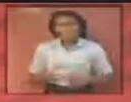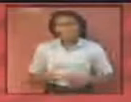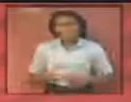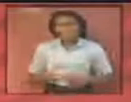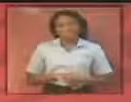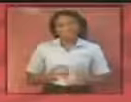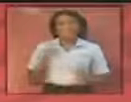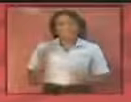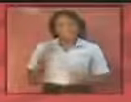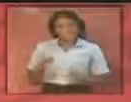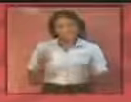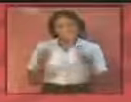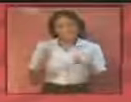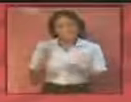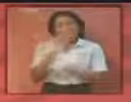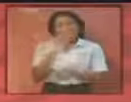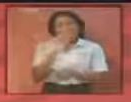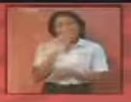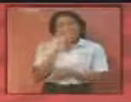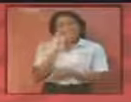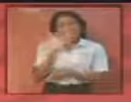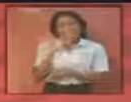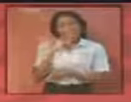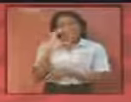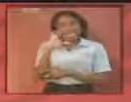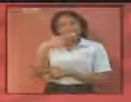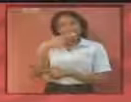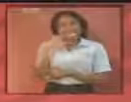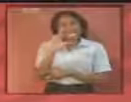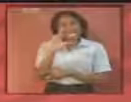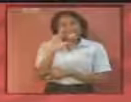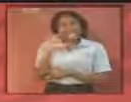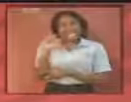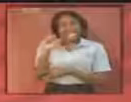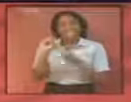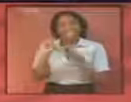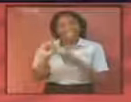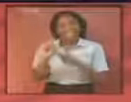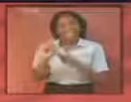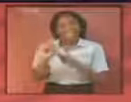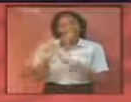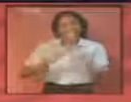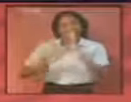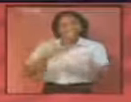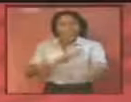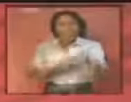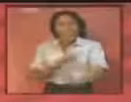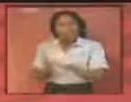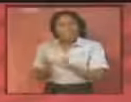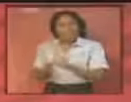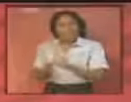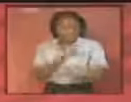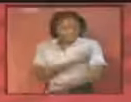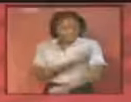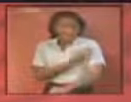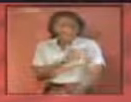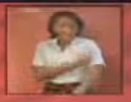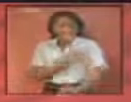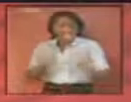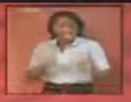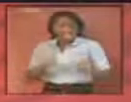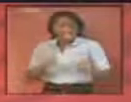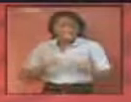Seychelles, although they saw infections in some vaccinated people, 80% of the people who were hospitalized